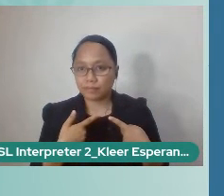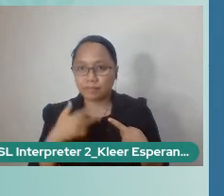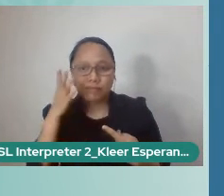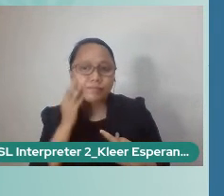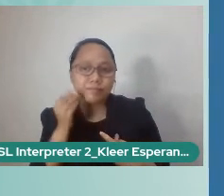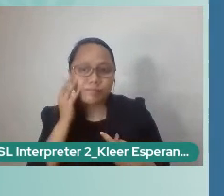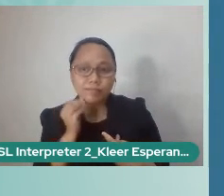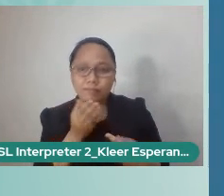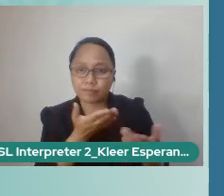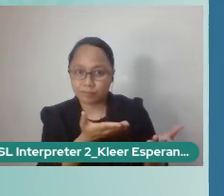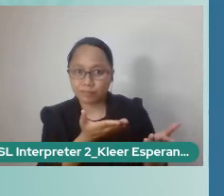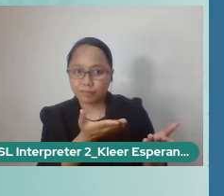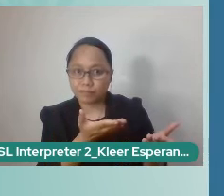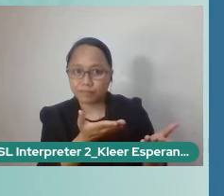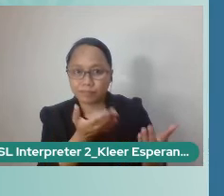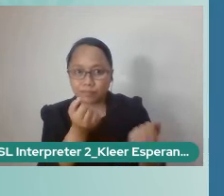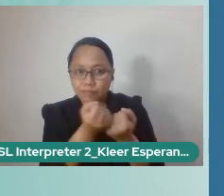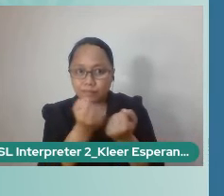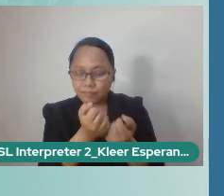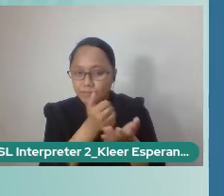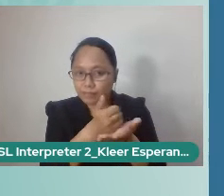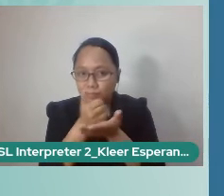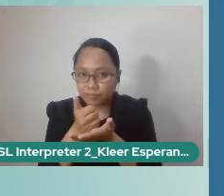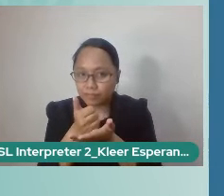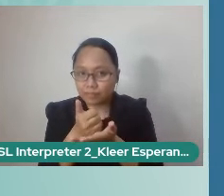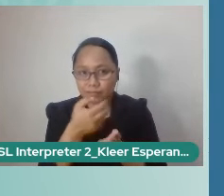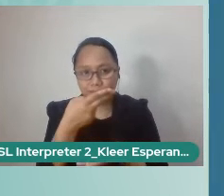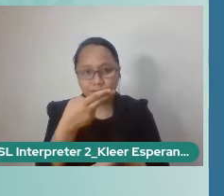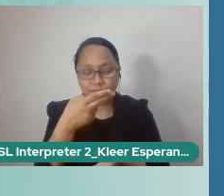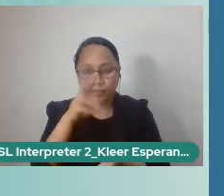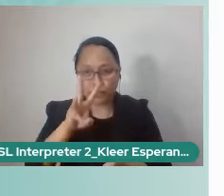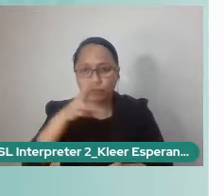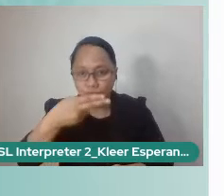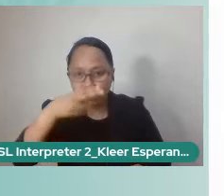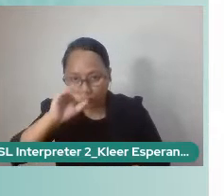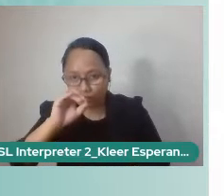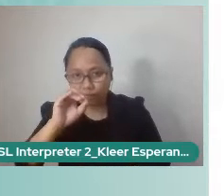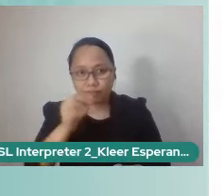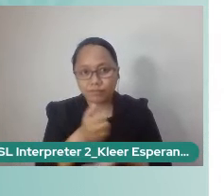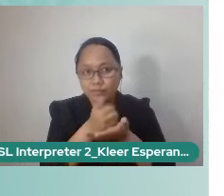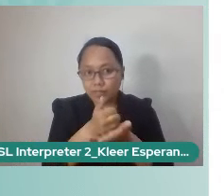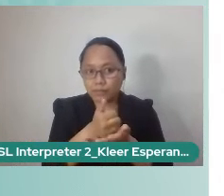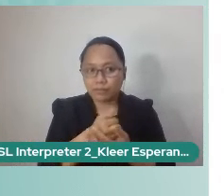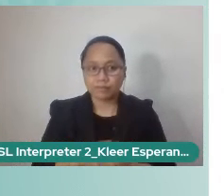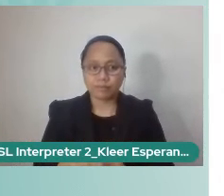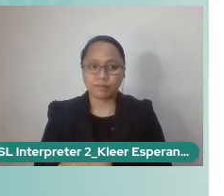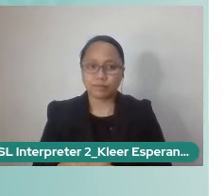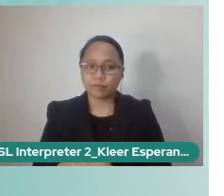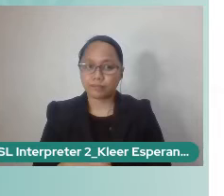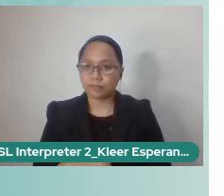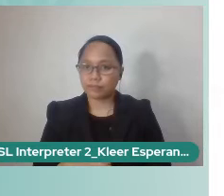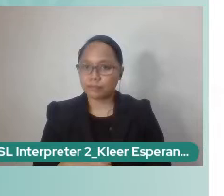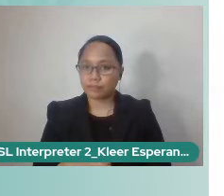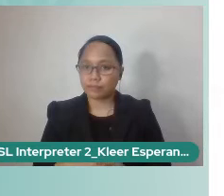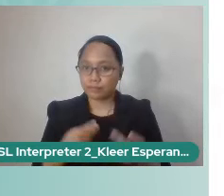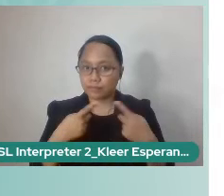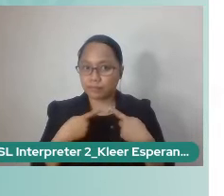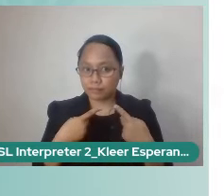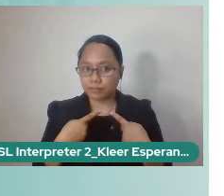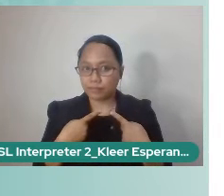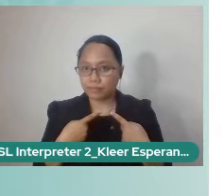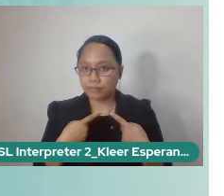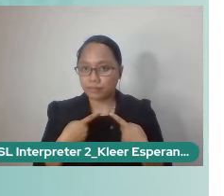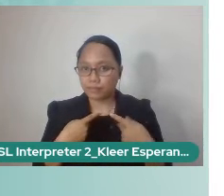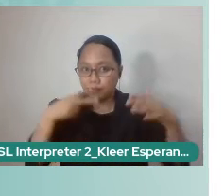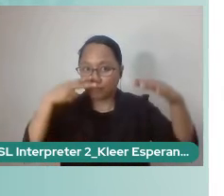in global health, and we are currently in around 14 countries. And the Jipaigo vision for the women's